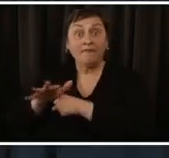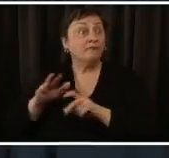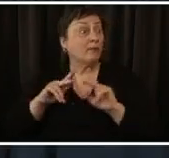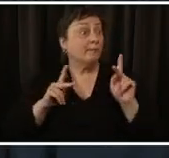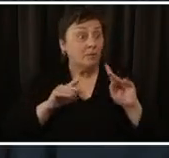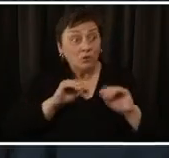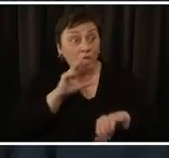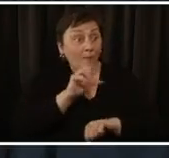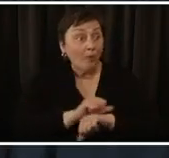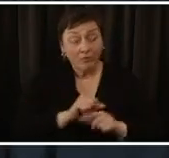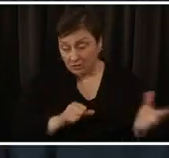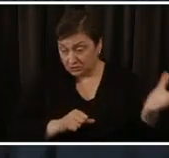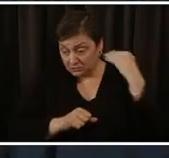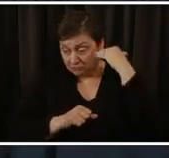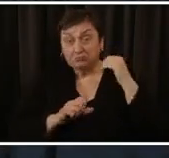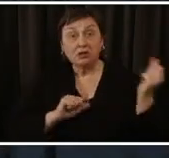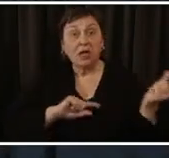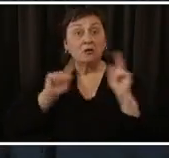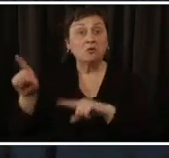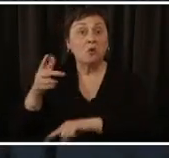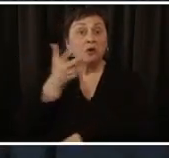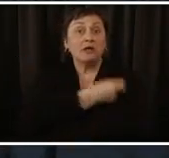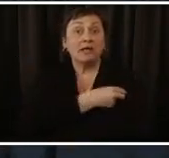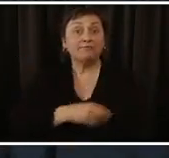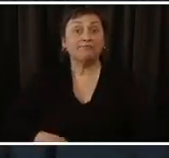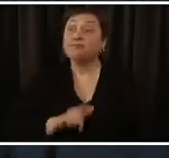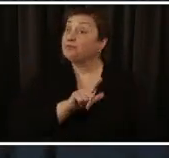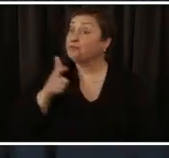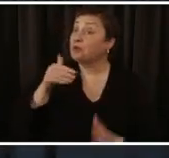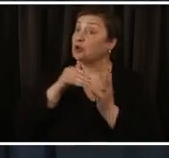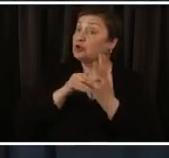up and want to get it. Dr. Herlihy?